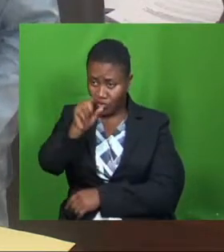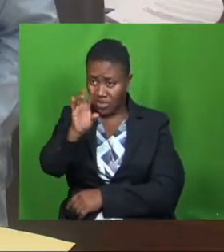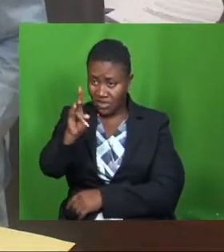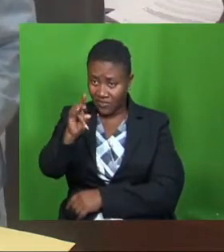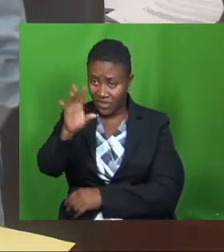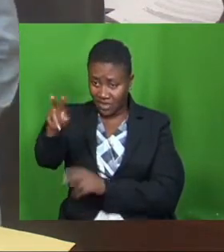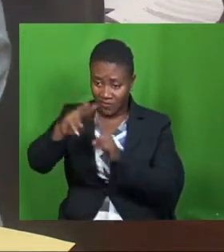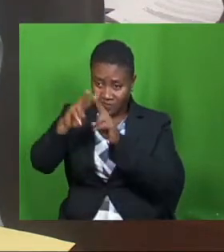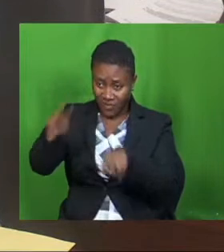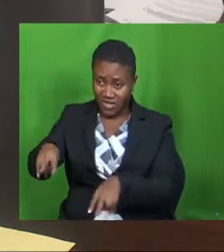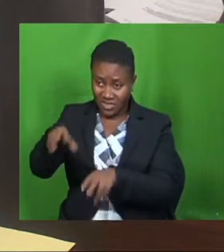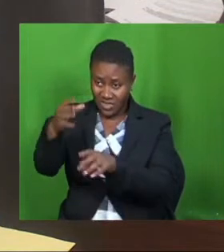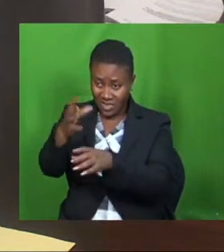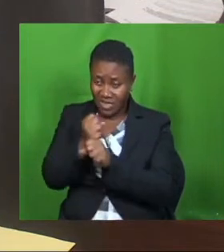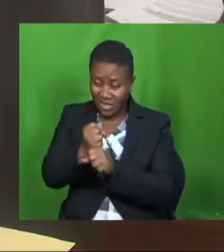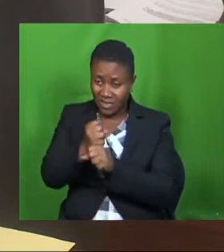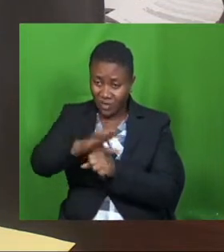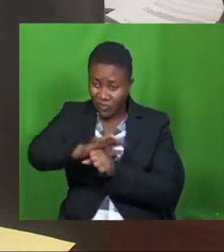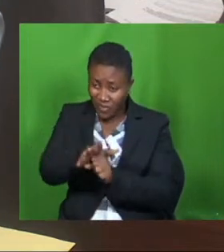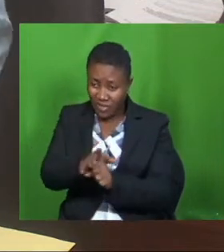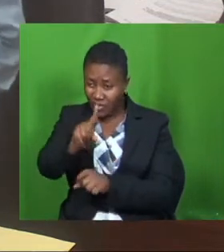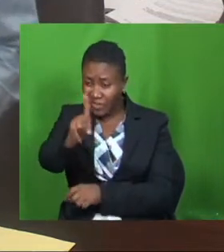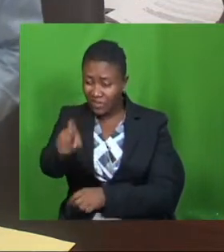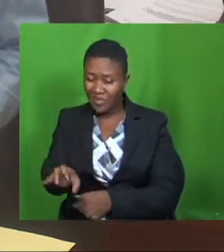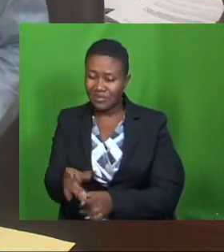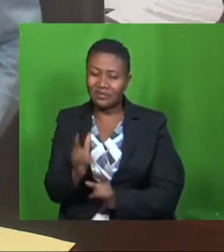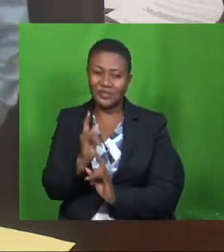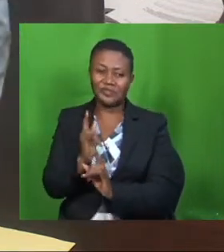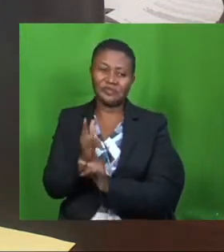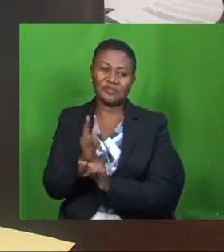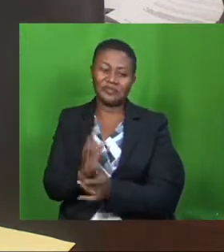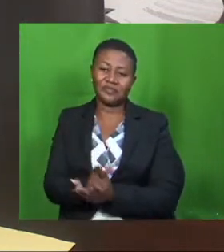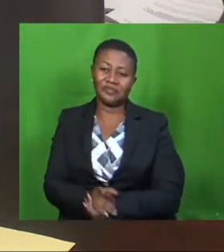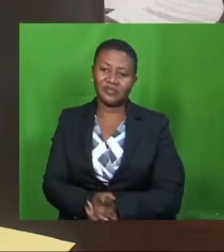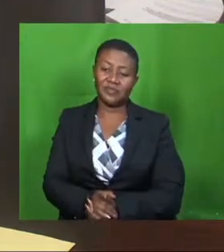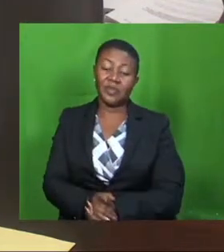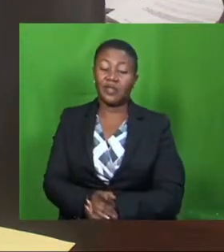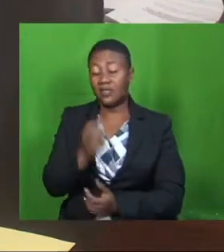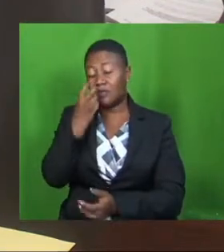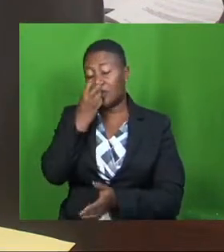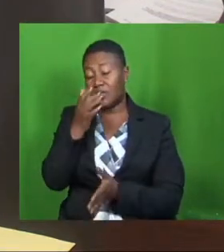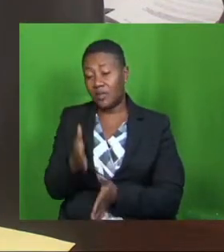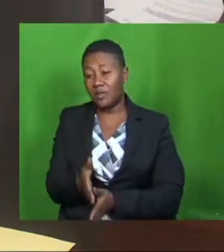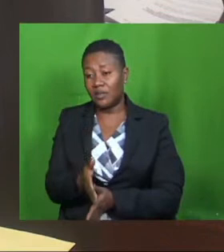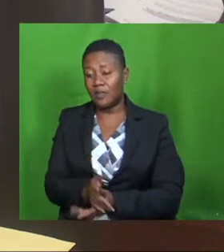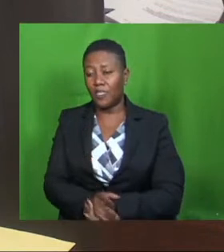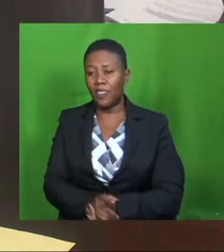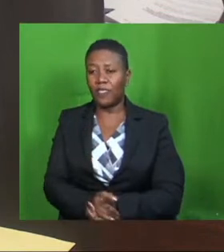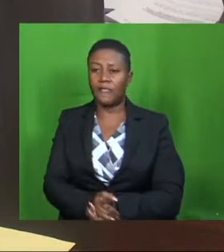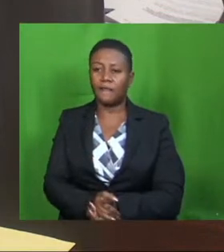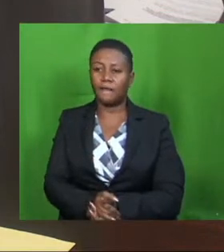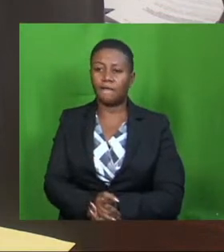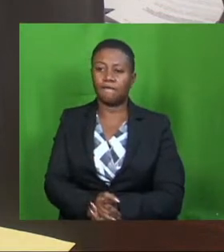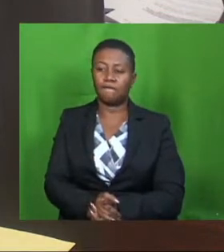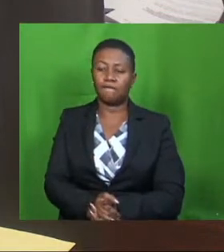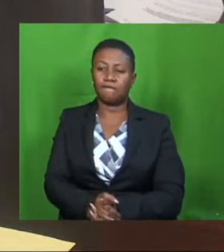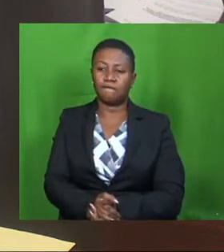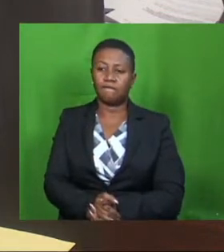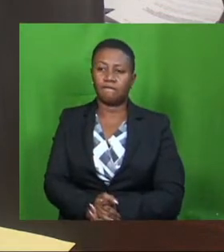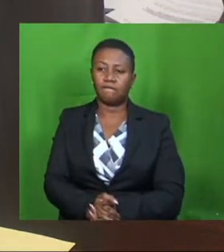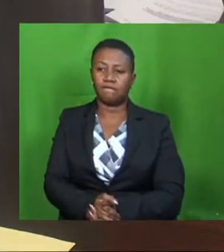us, and indeed, Mr. Speaker, yesterday at the Parliamentary